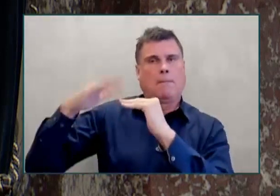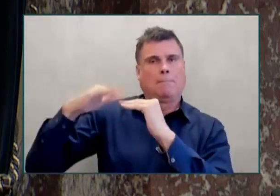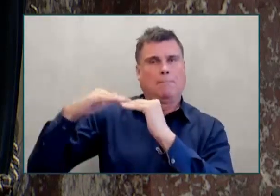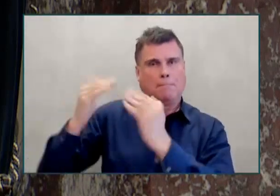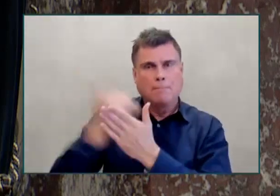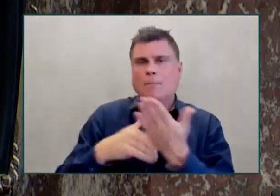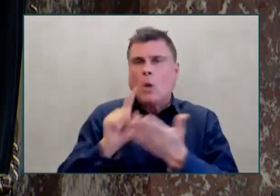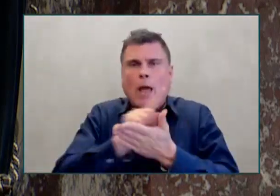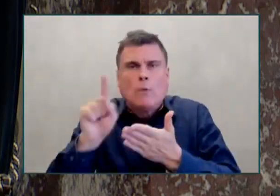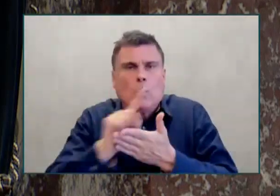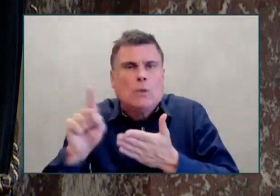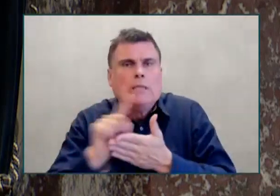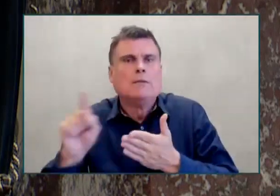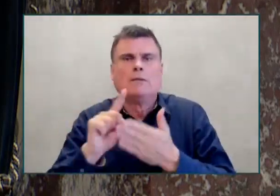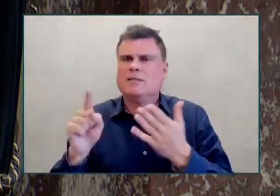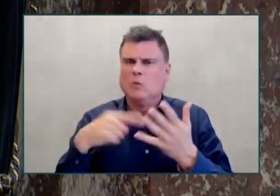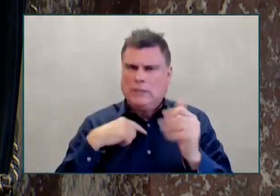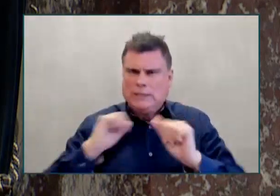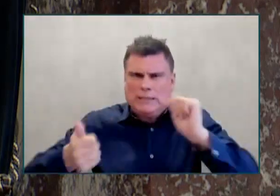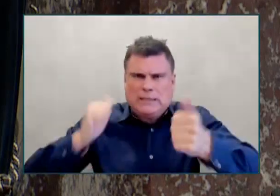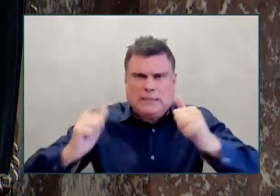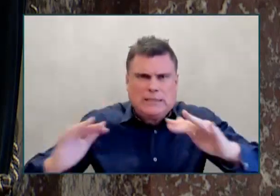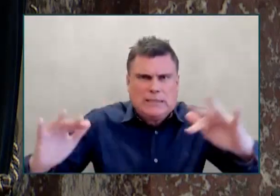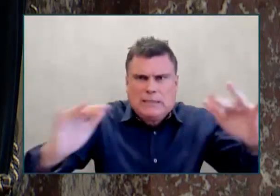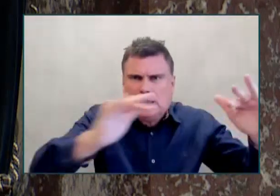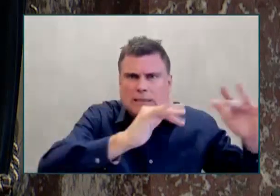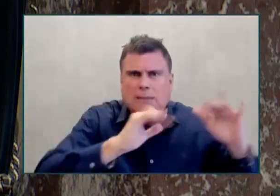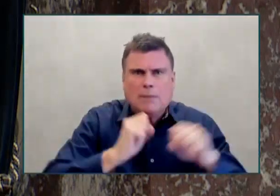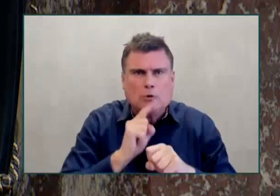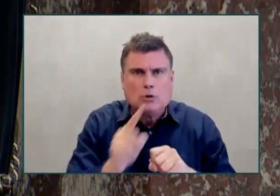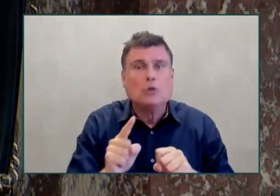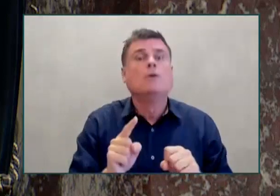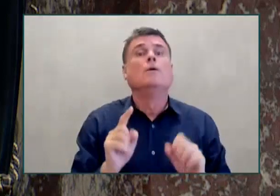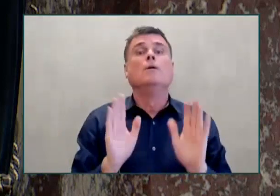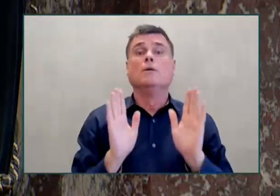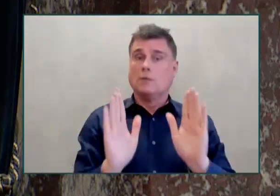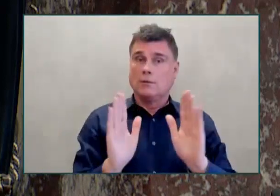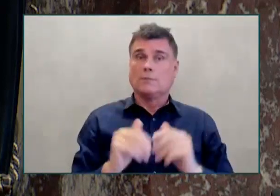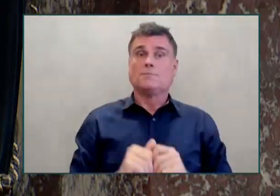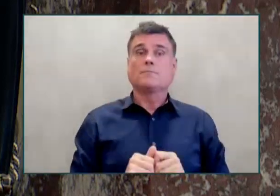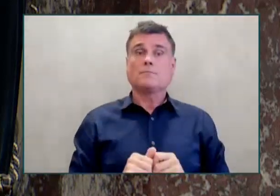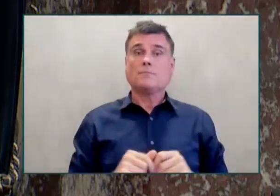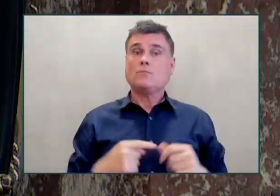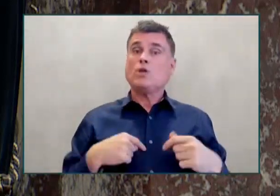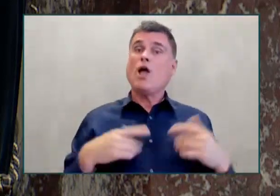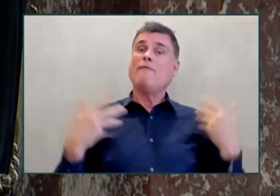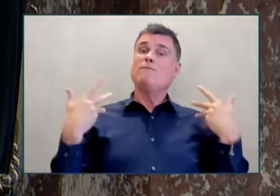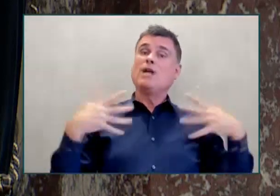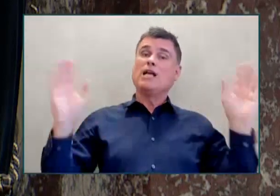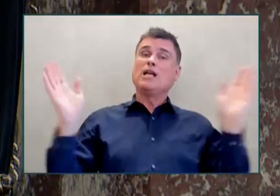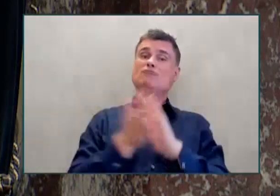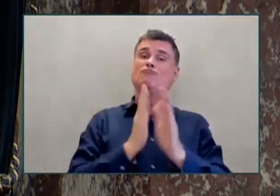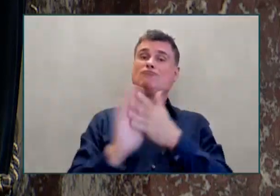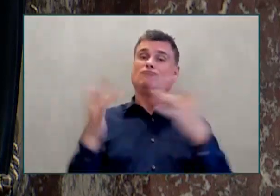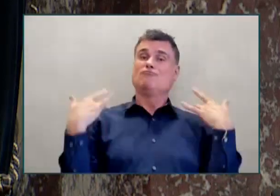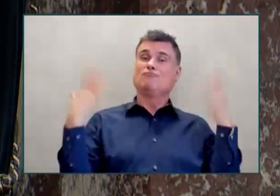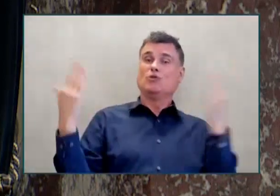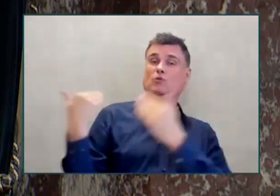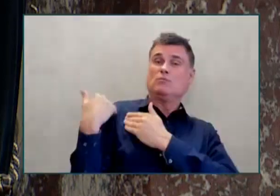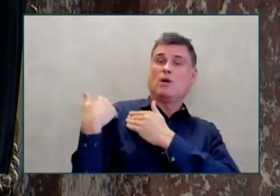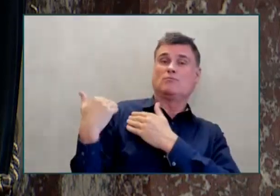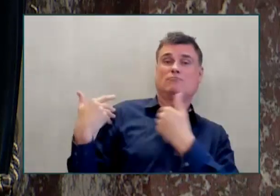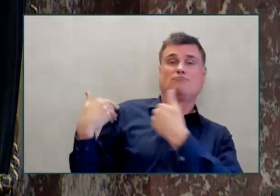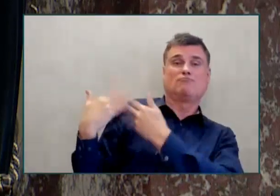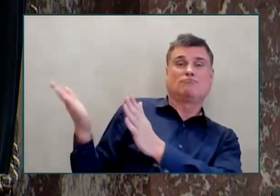wins do not absolve us from the responsibility we have to address inequality and inequity. We must challenge the notion that a